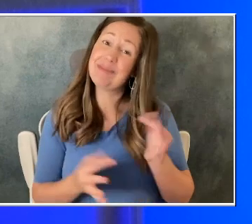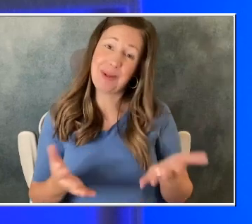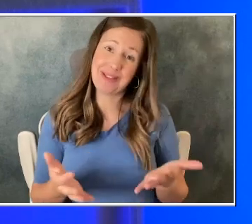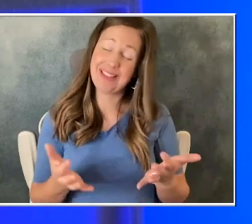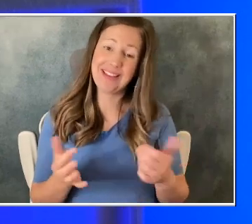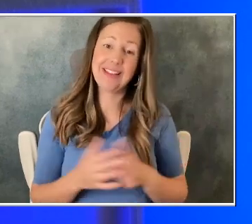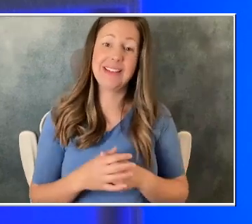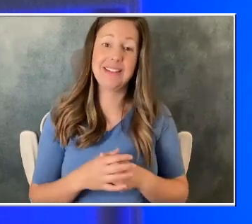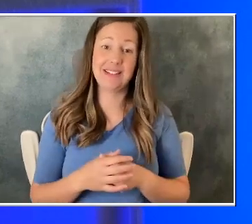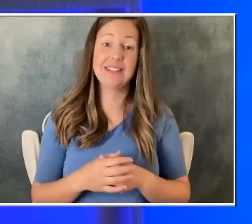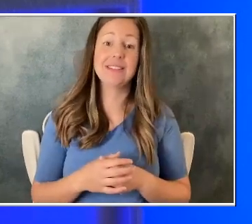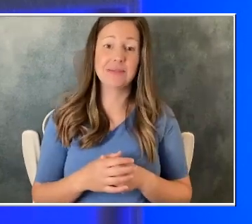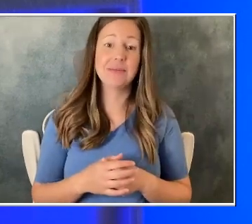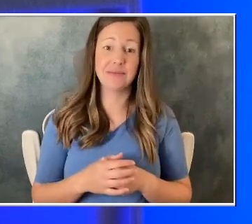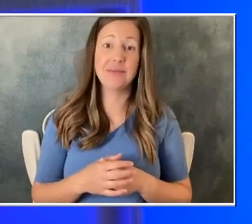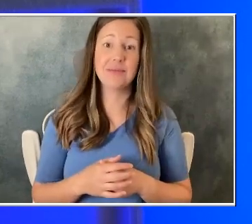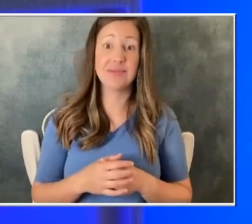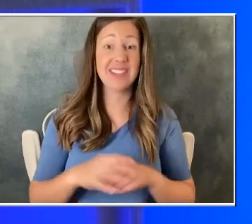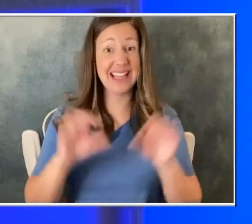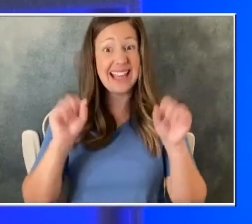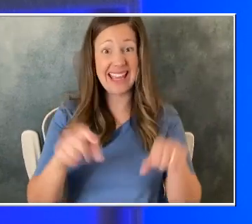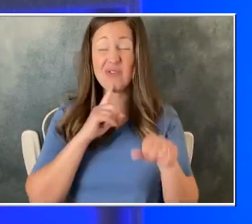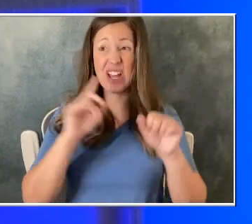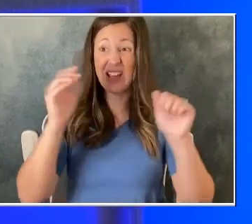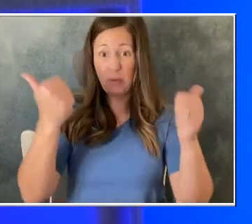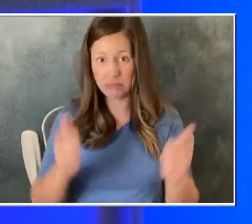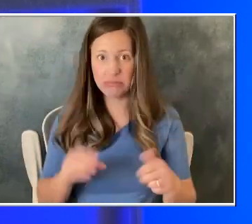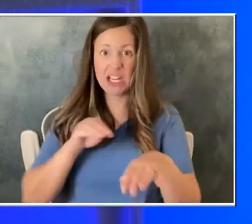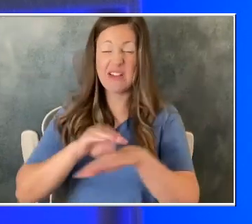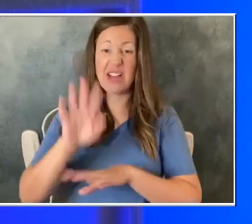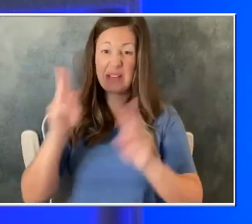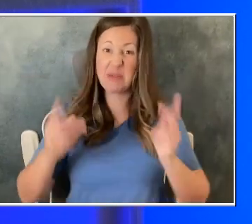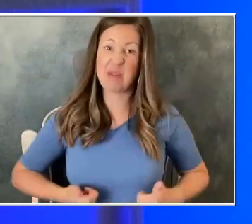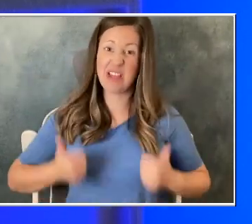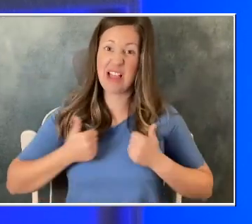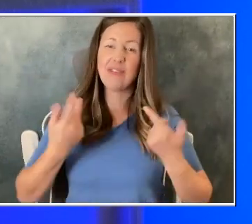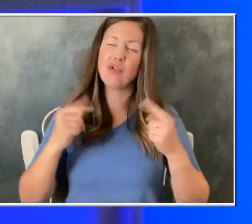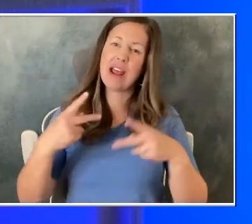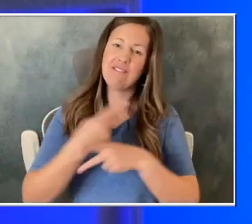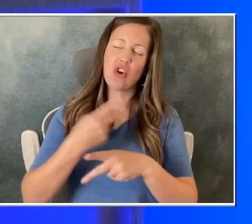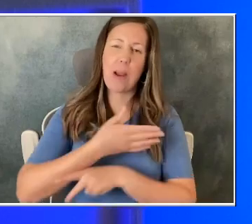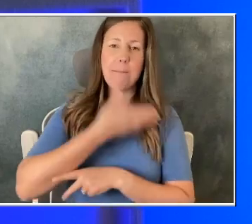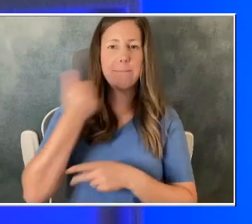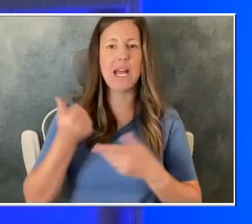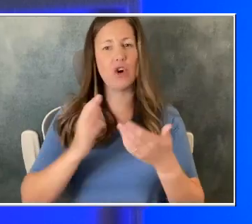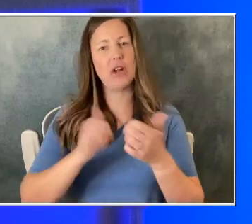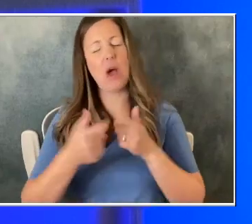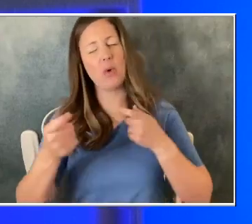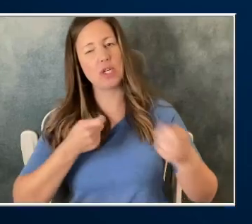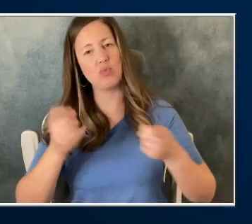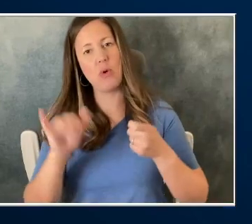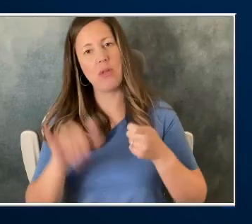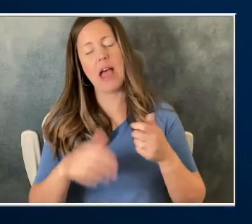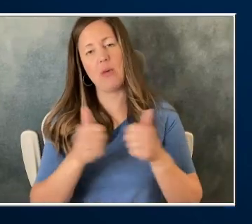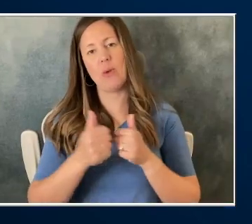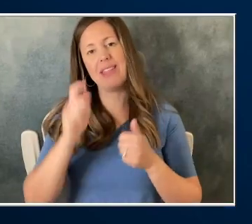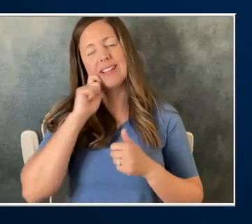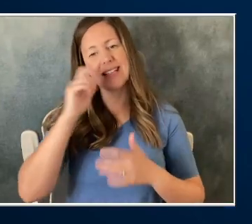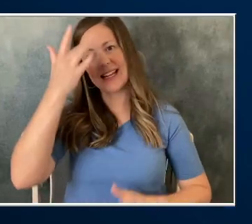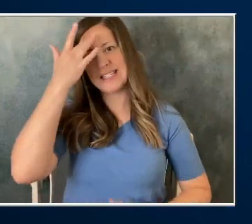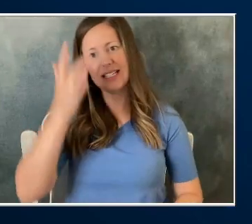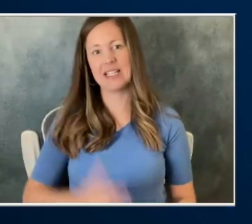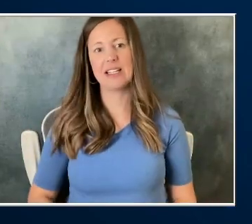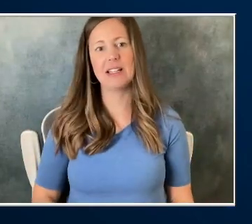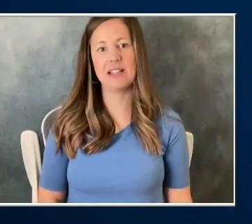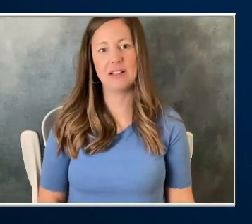very debilitating. And so there's a lot of focus on trying to figure out better ways to control itch in patients with skin disease. I think that is a